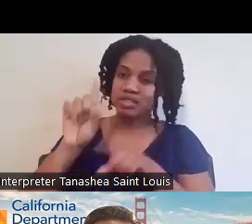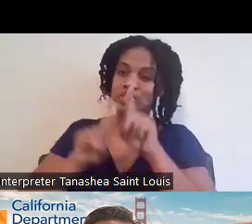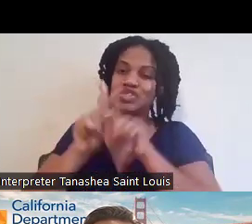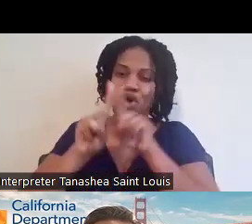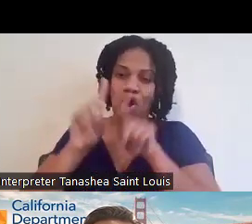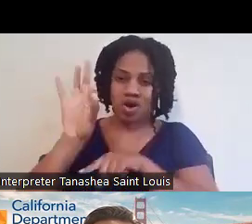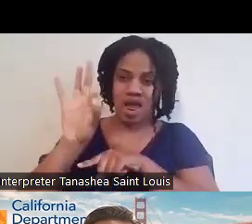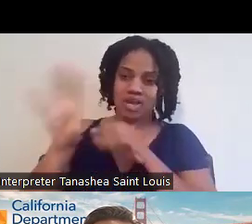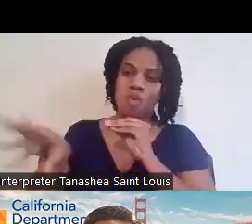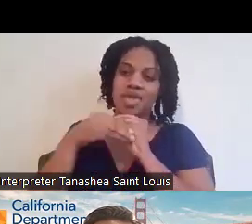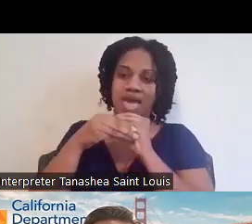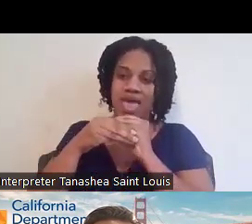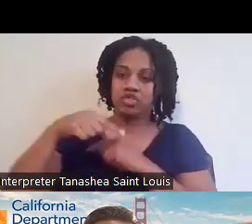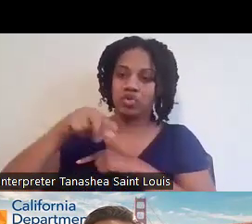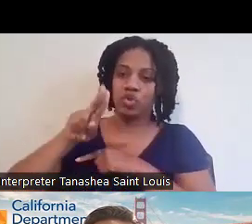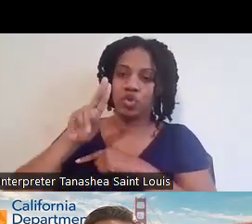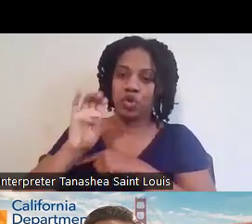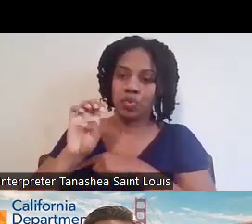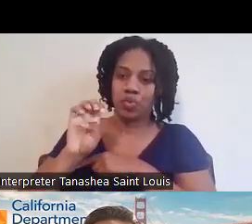queue.